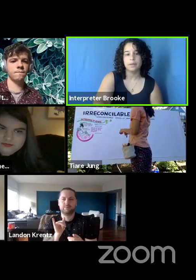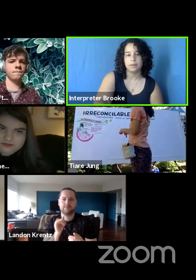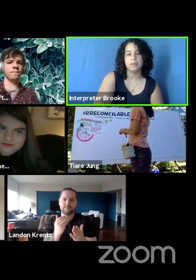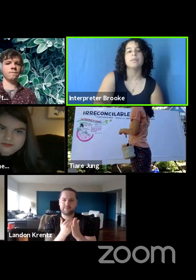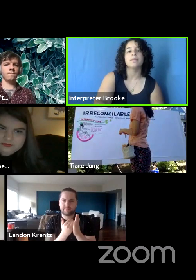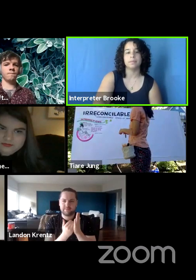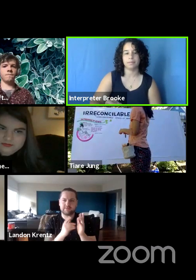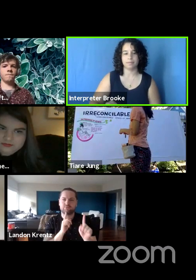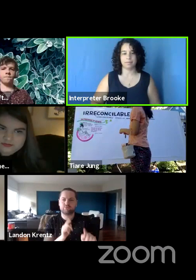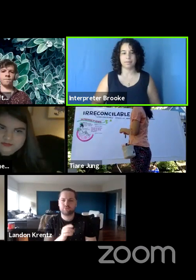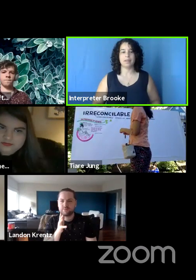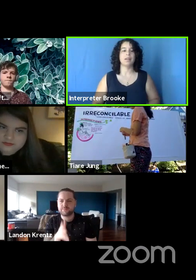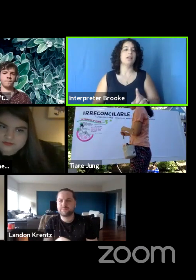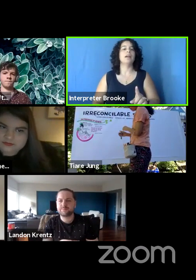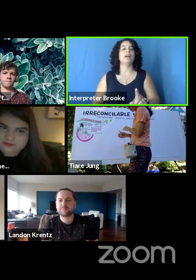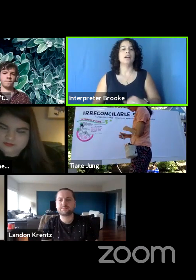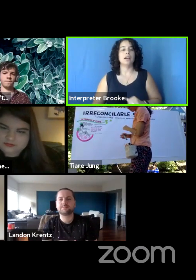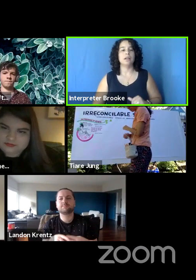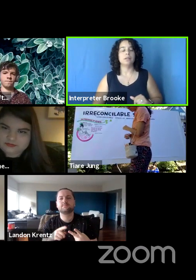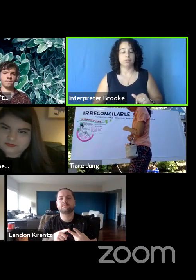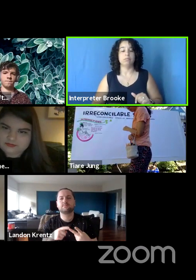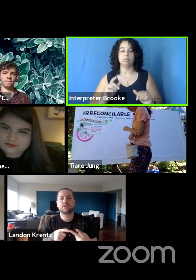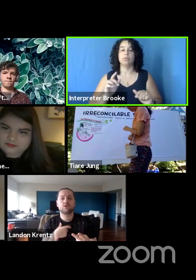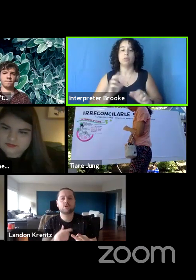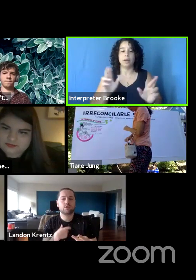off with the introductions.